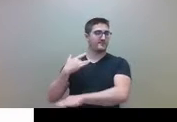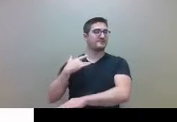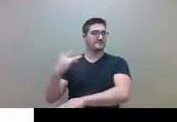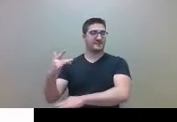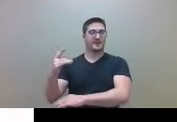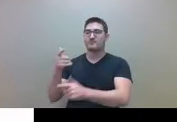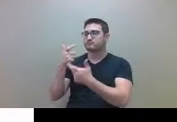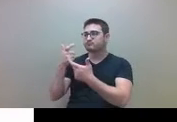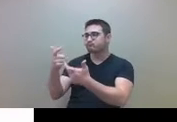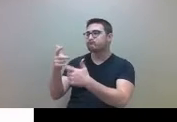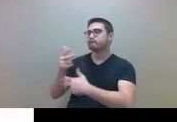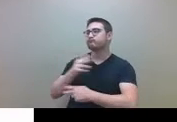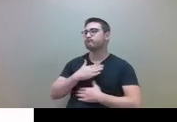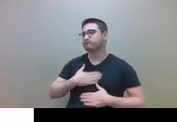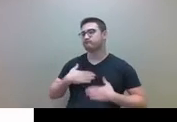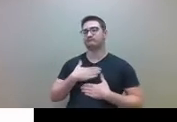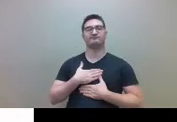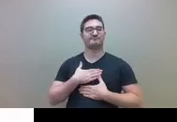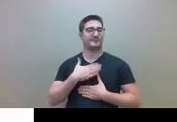do.